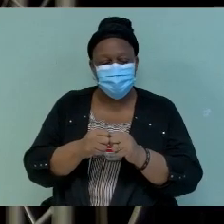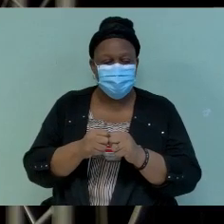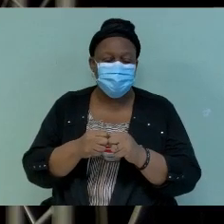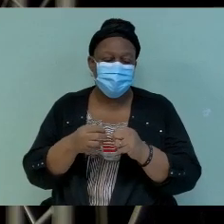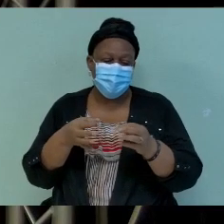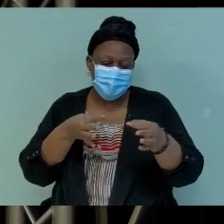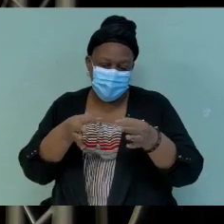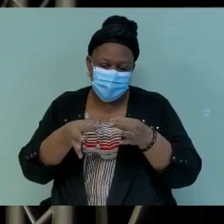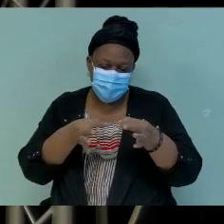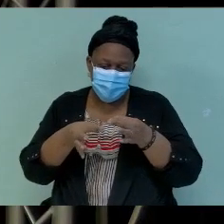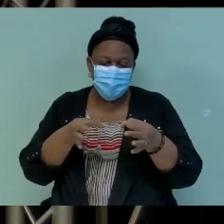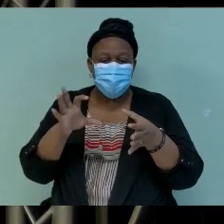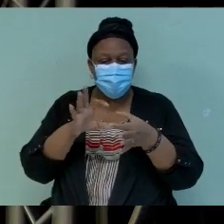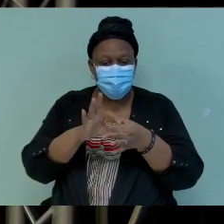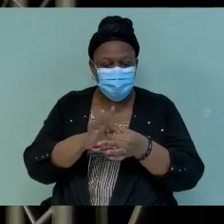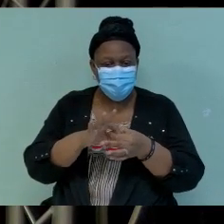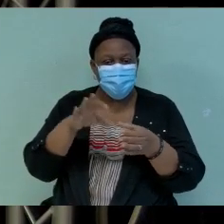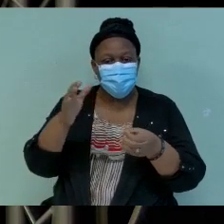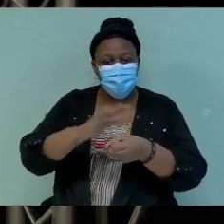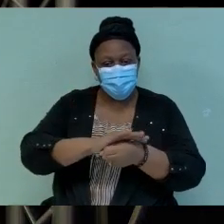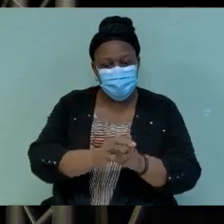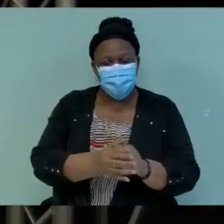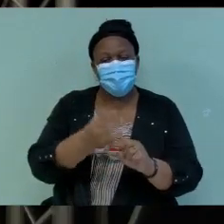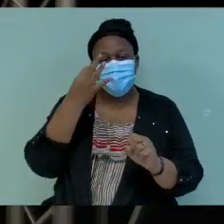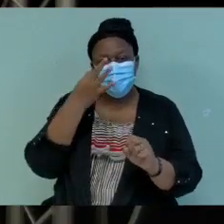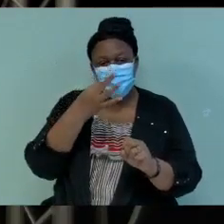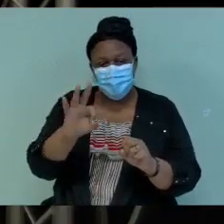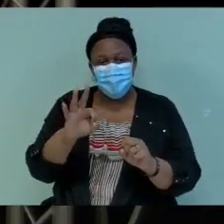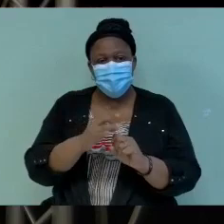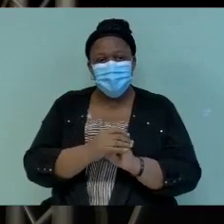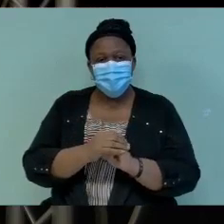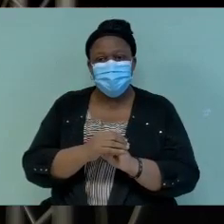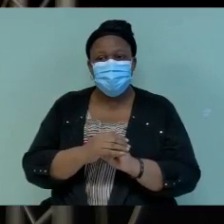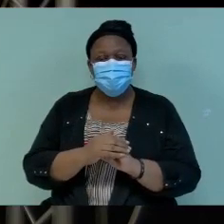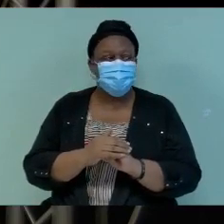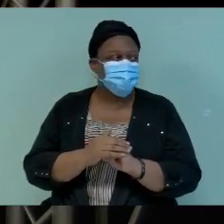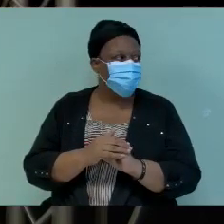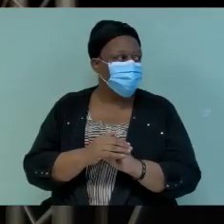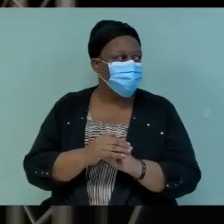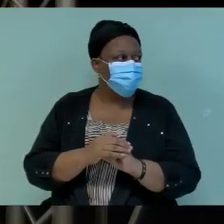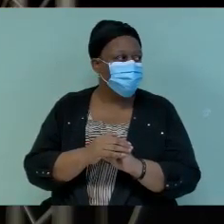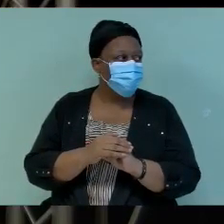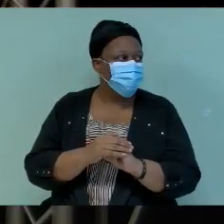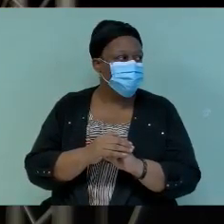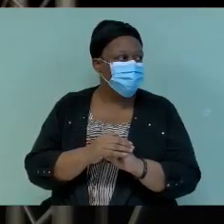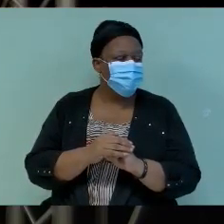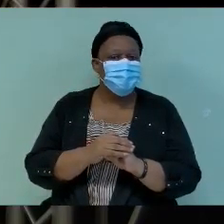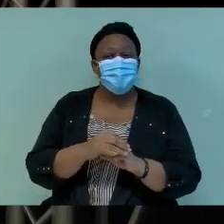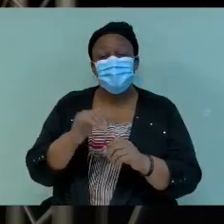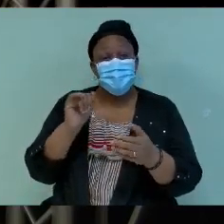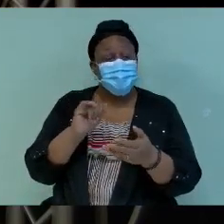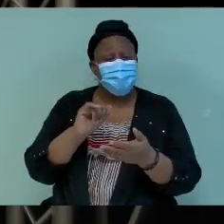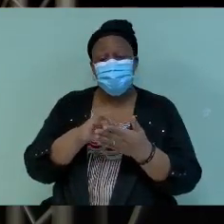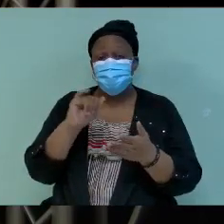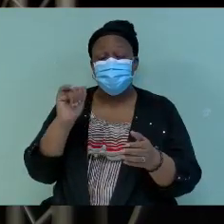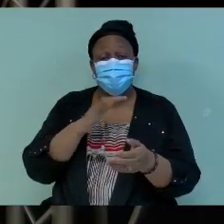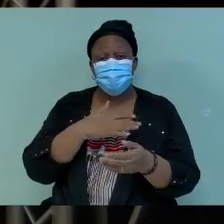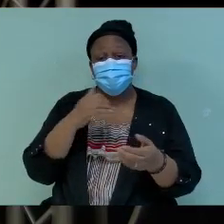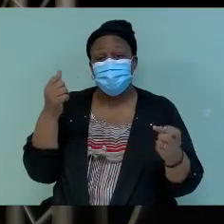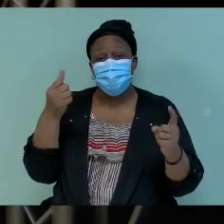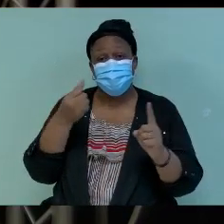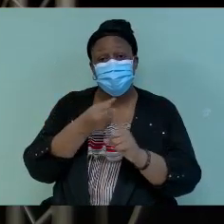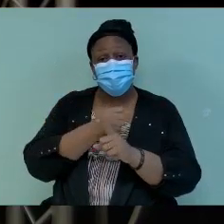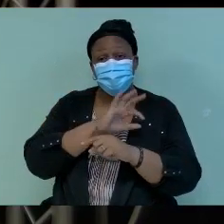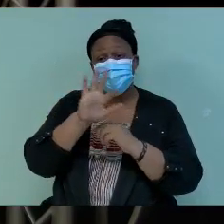management of the COVID-19 pandemic, which is, of course, affecting all